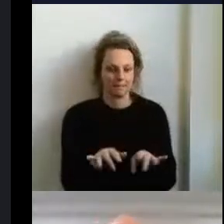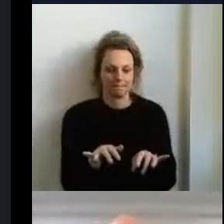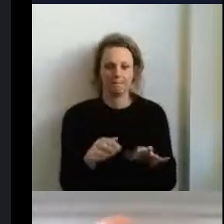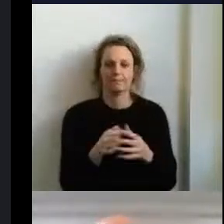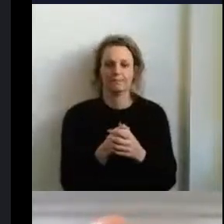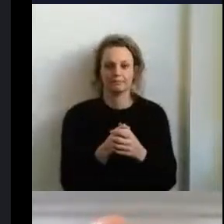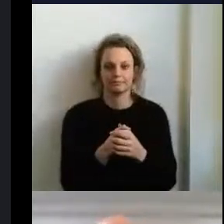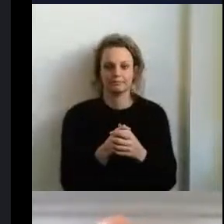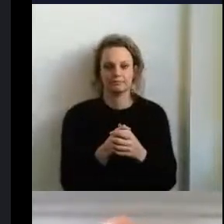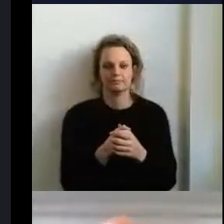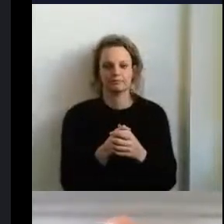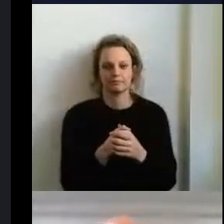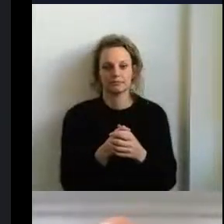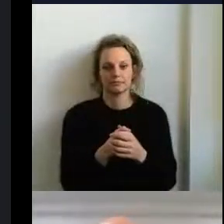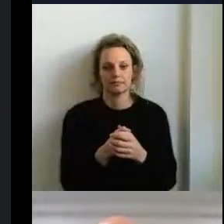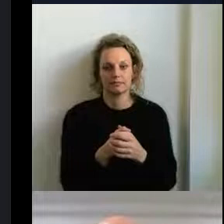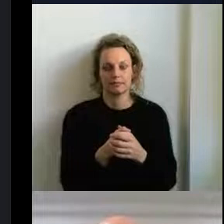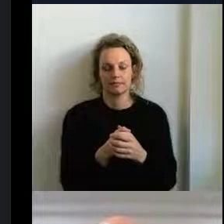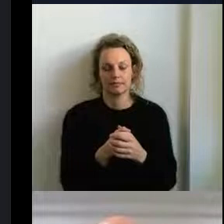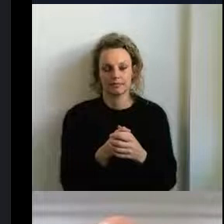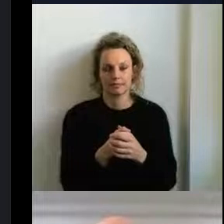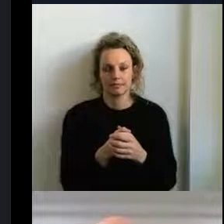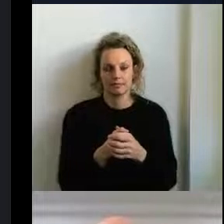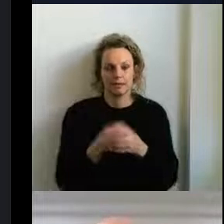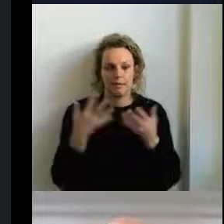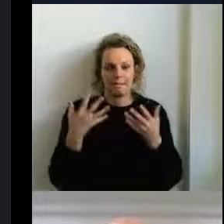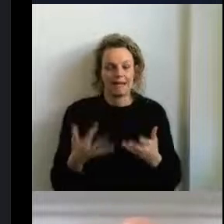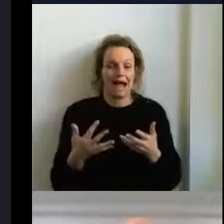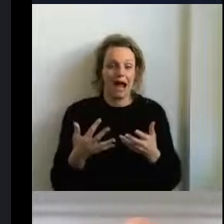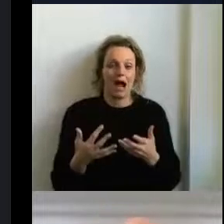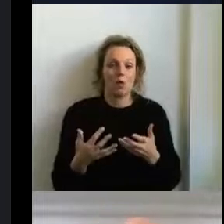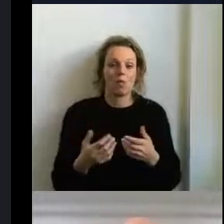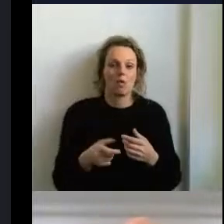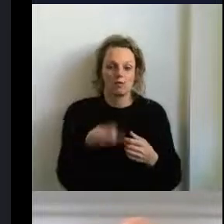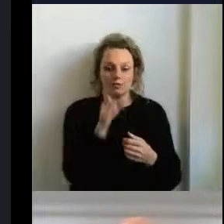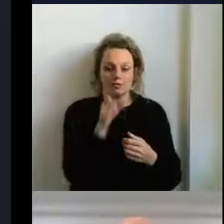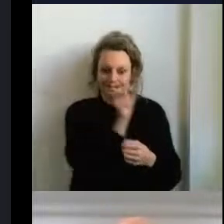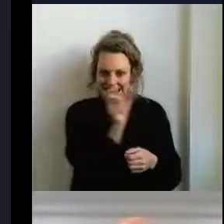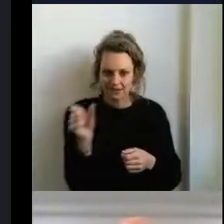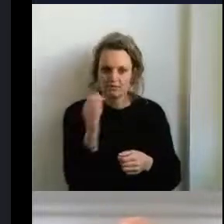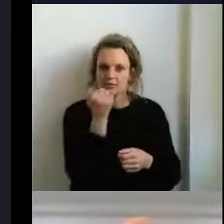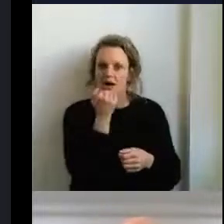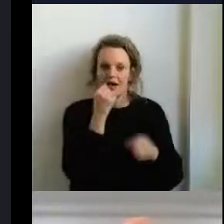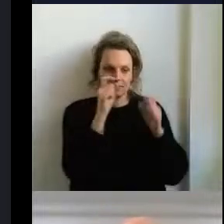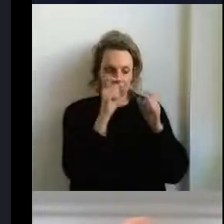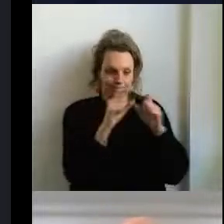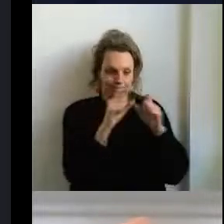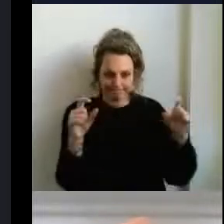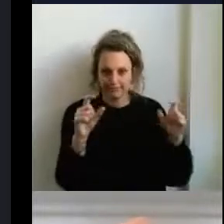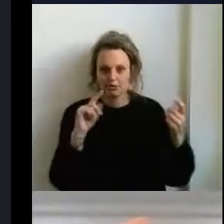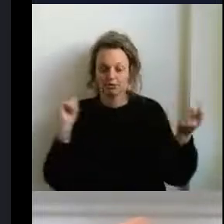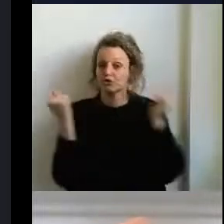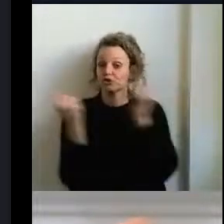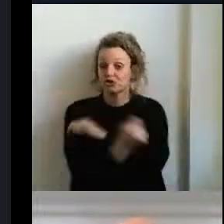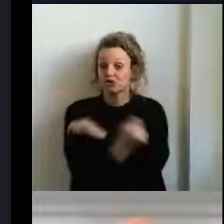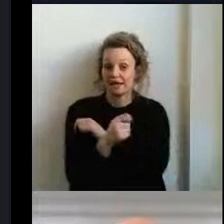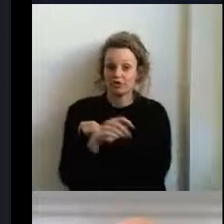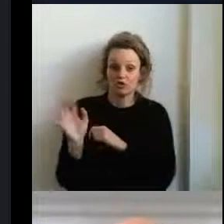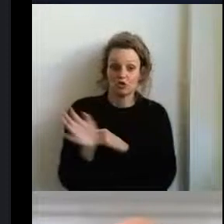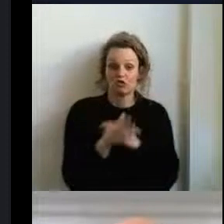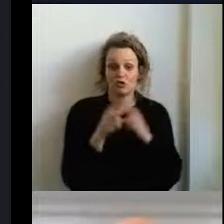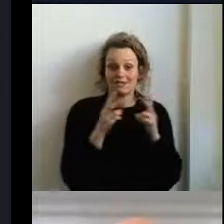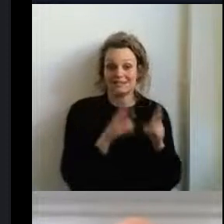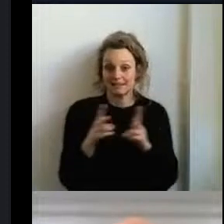that comes up. It says, please wait. But now the text size has been changed across the system. And this is really cool. Hector's going to put this